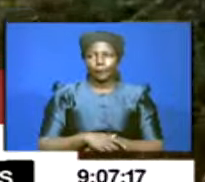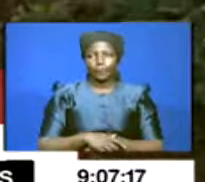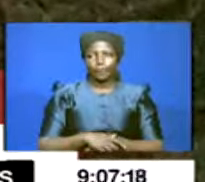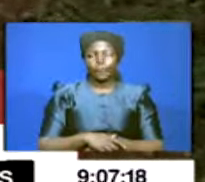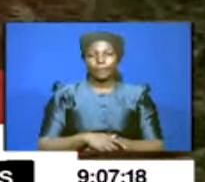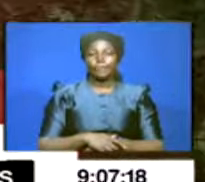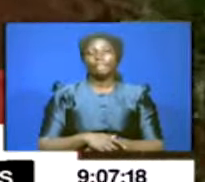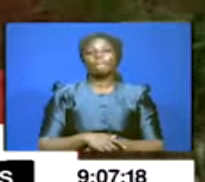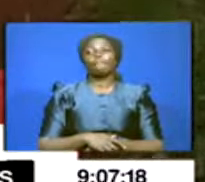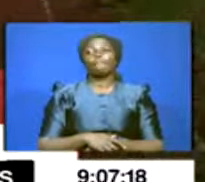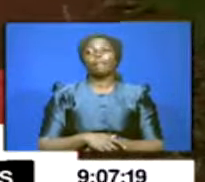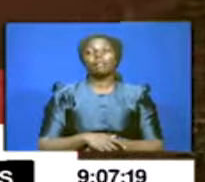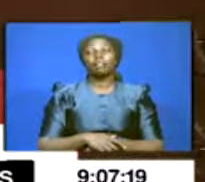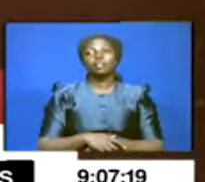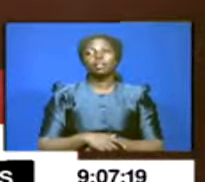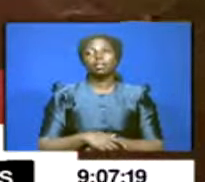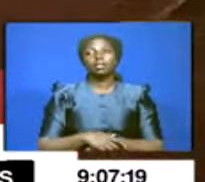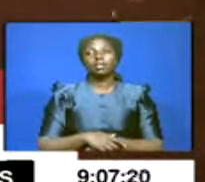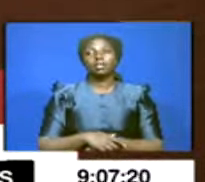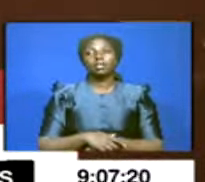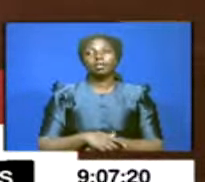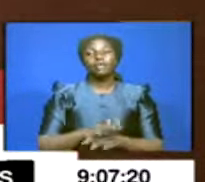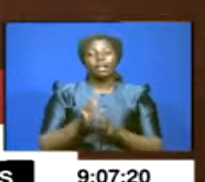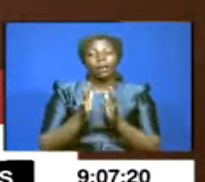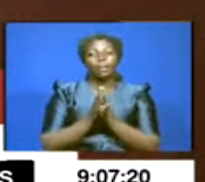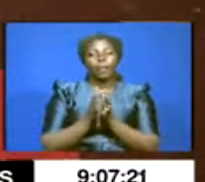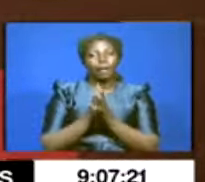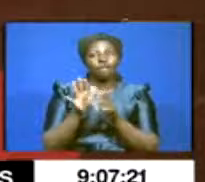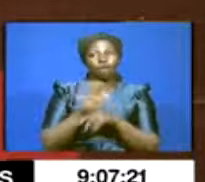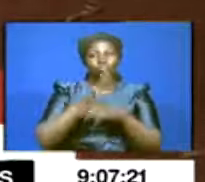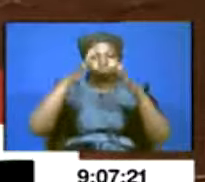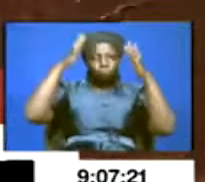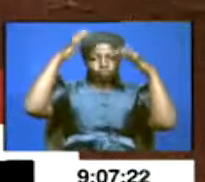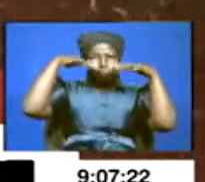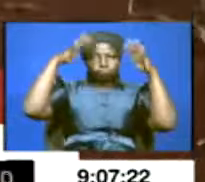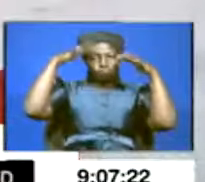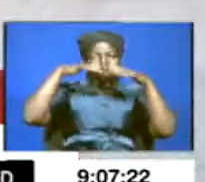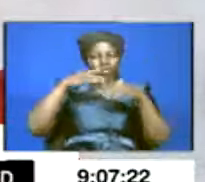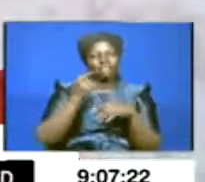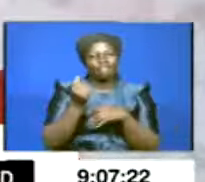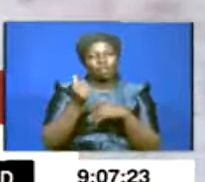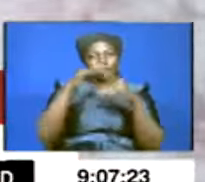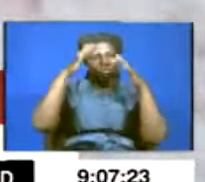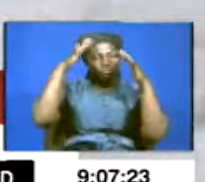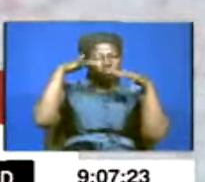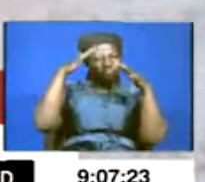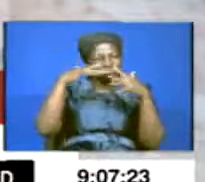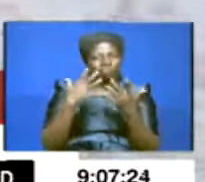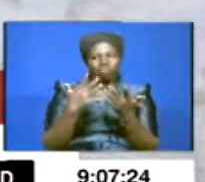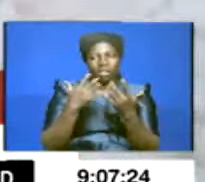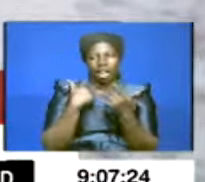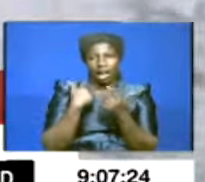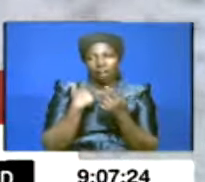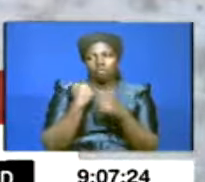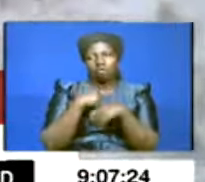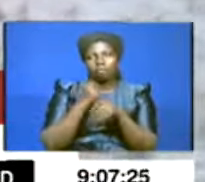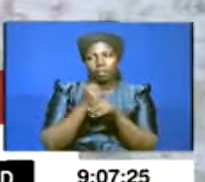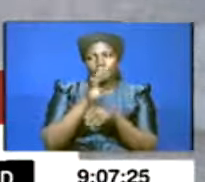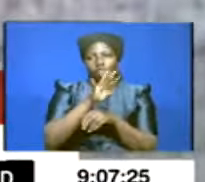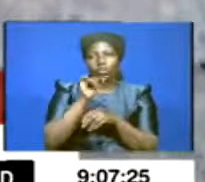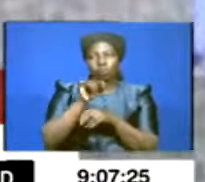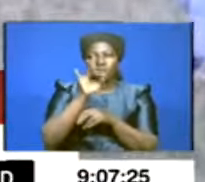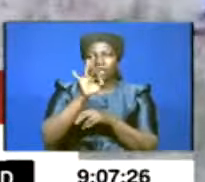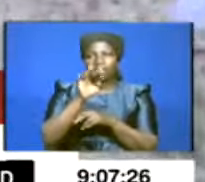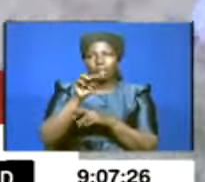With four successive failed rain seasons and predicted suppressed rainfall in a fifth rainy season, having left more than 4.3 million